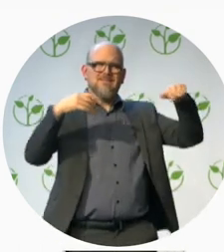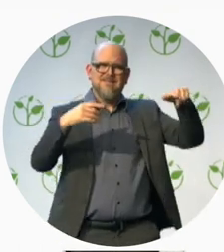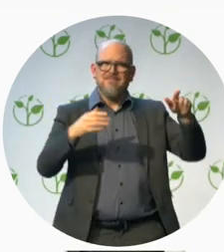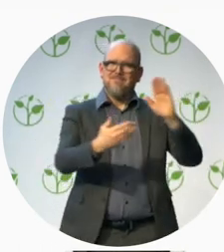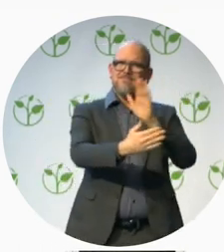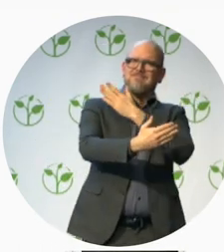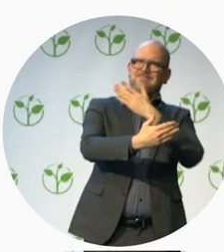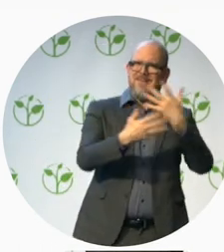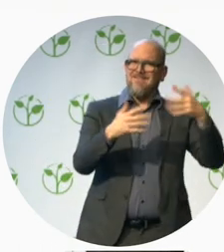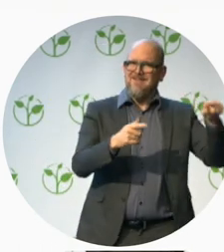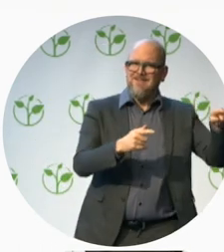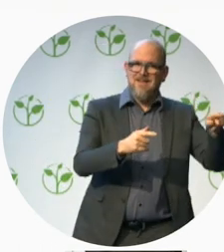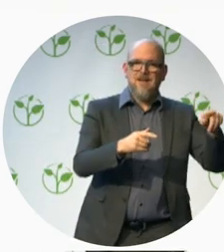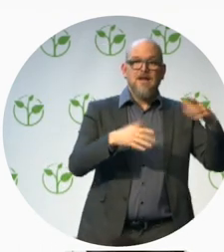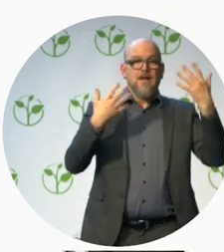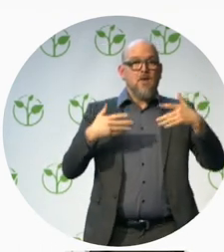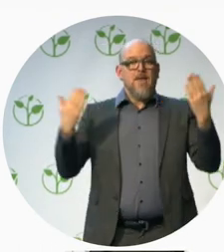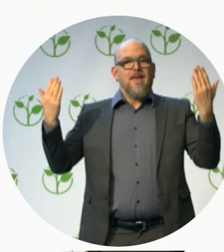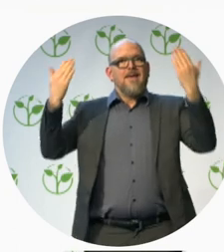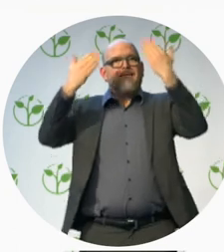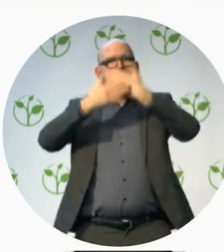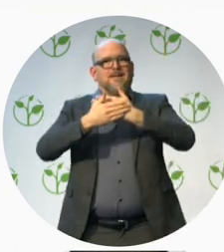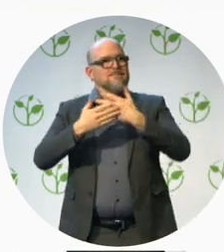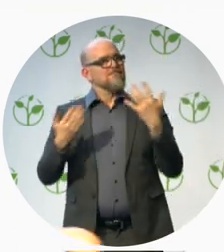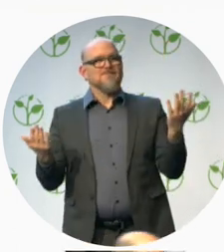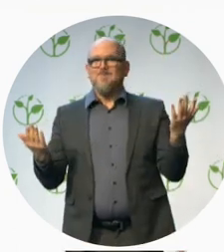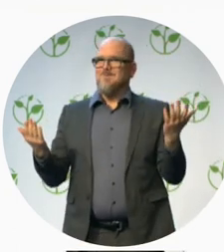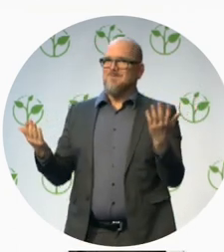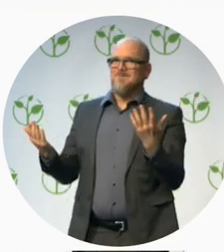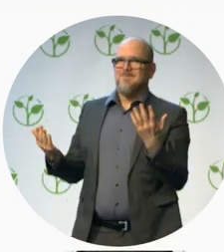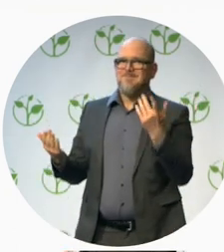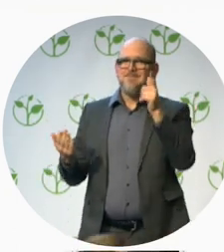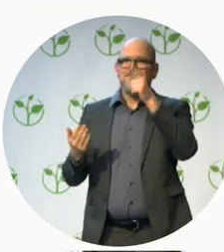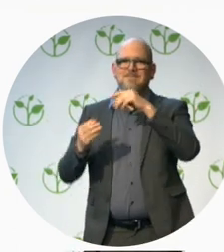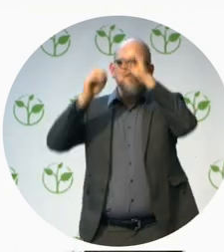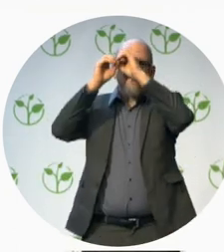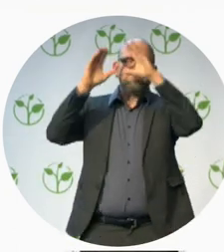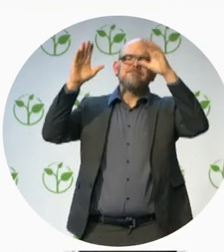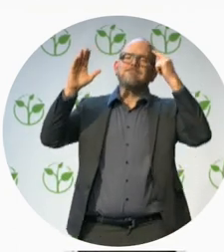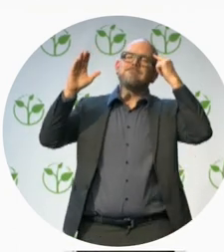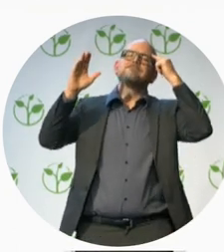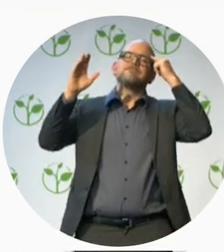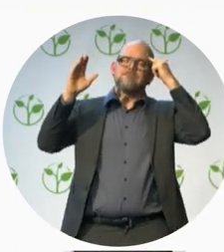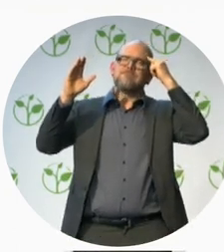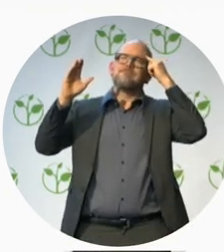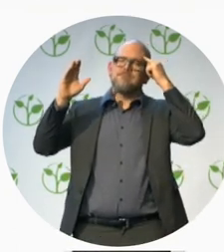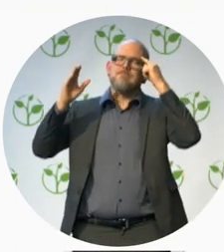we're actually, tonight really is about remembering what we have all achieved individually and together.